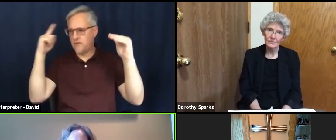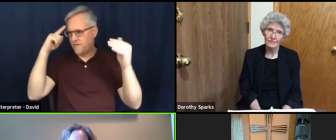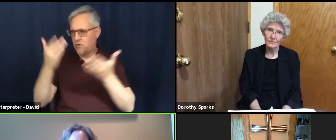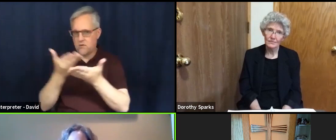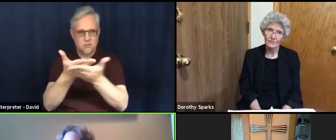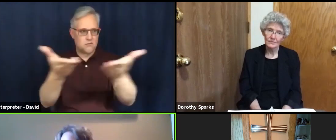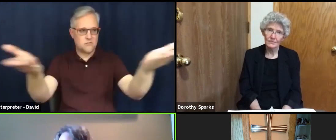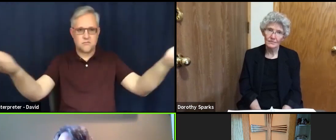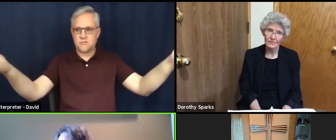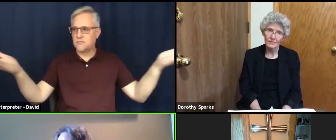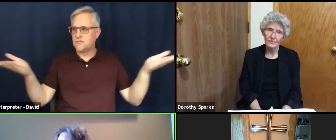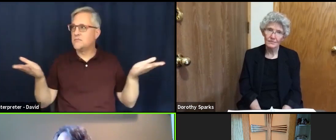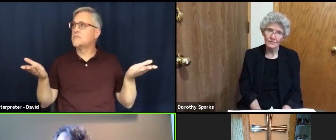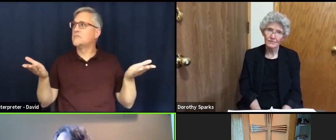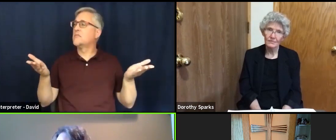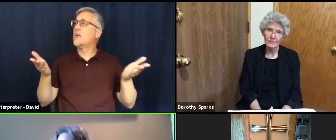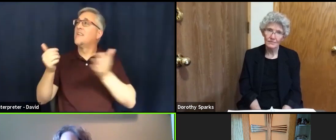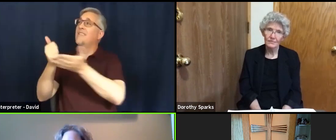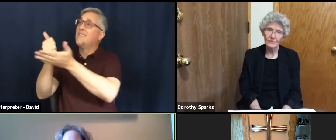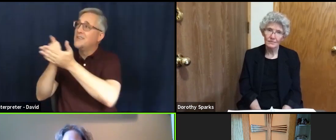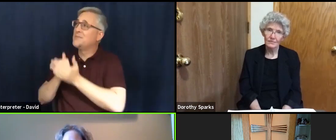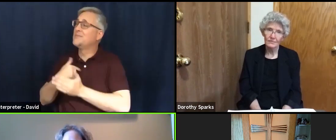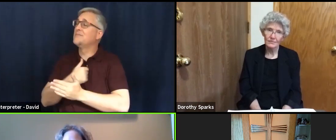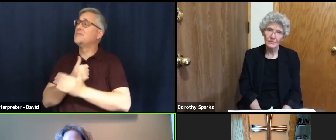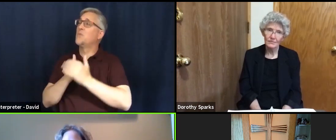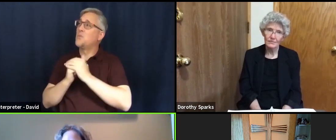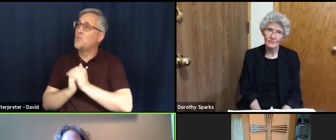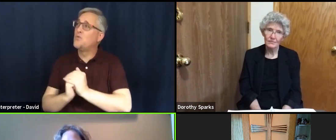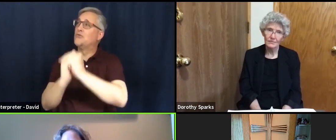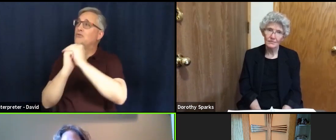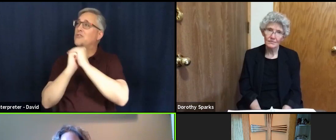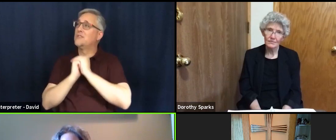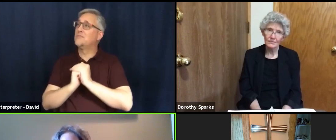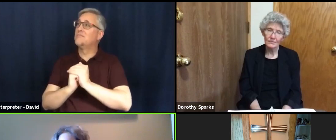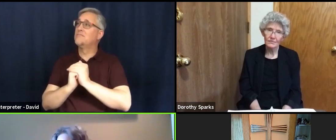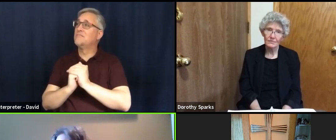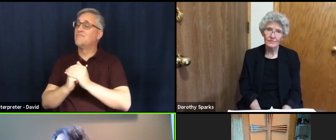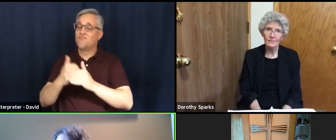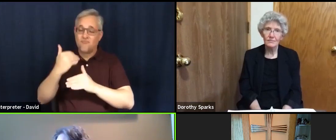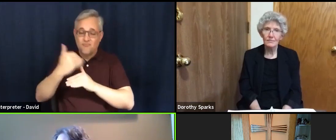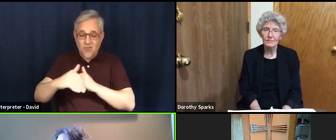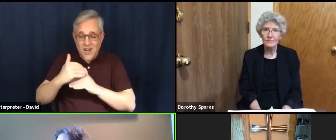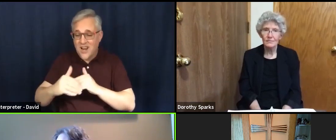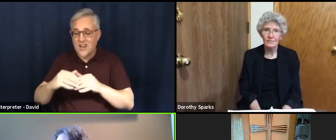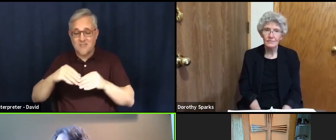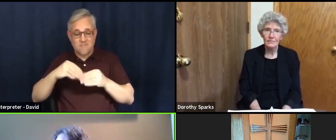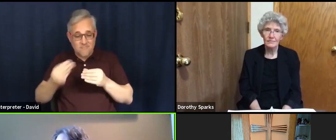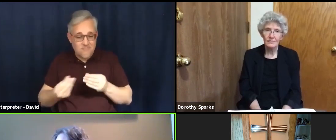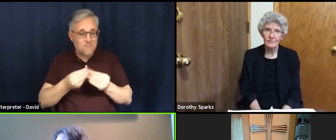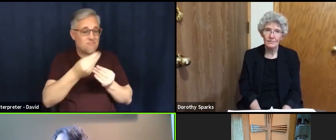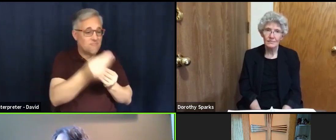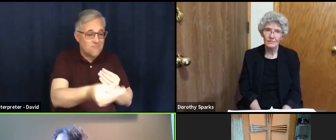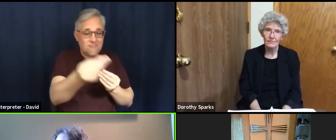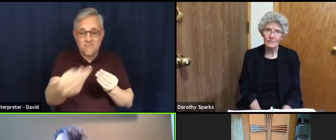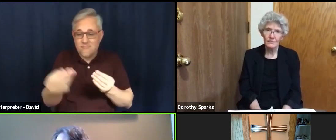people who worship and break bread and share good news,